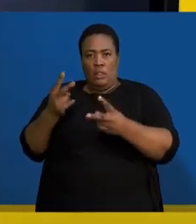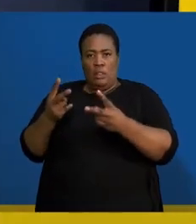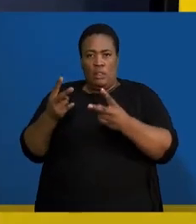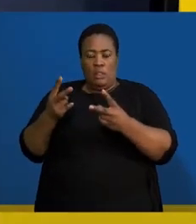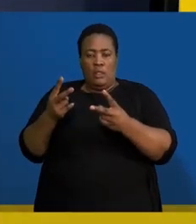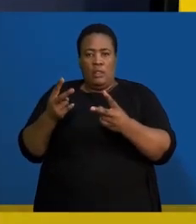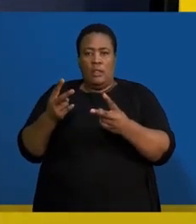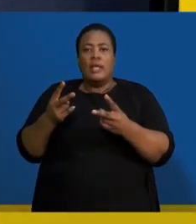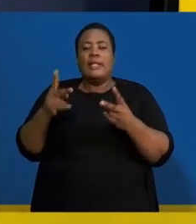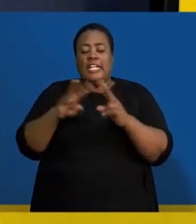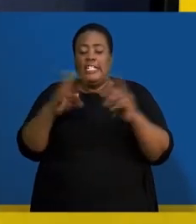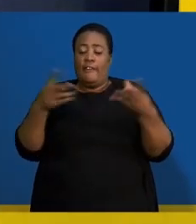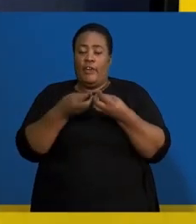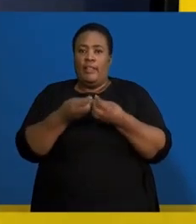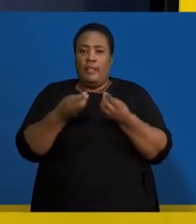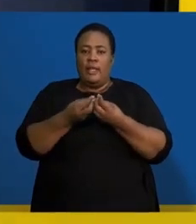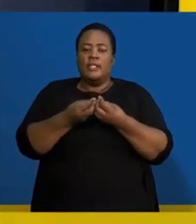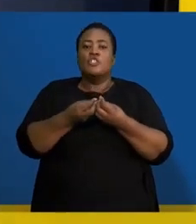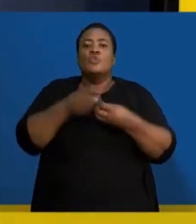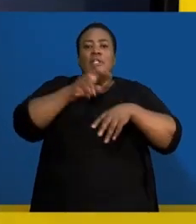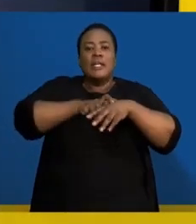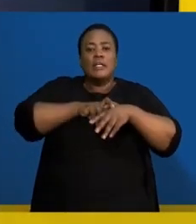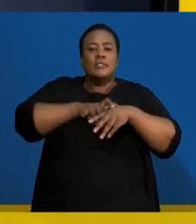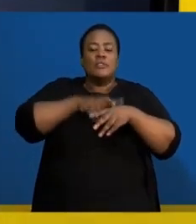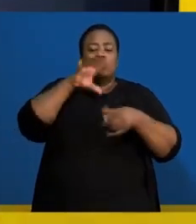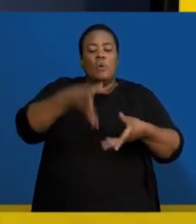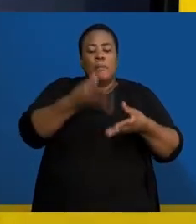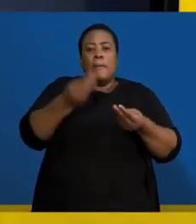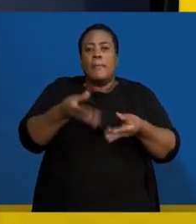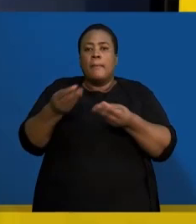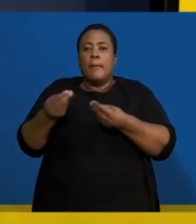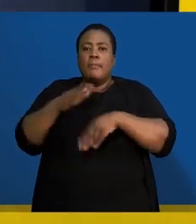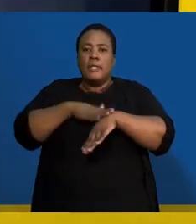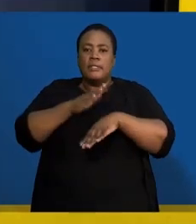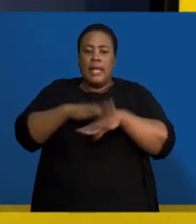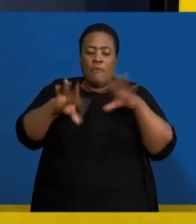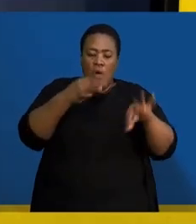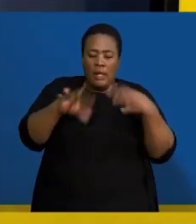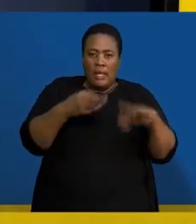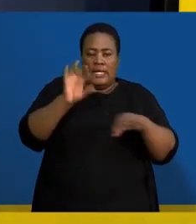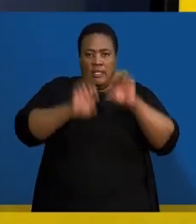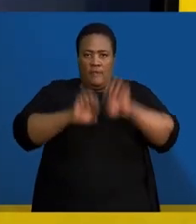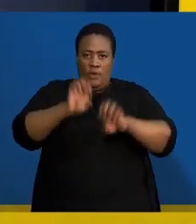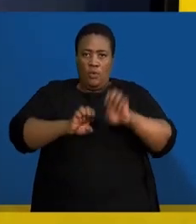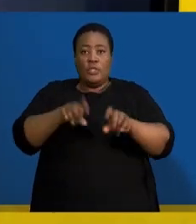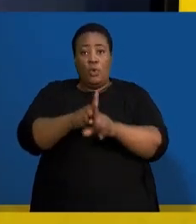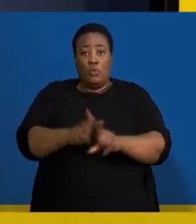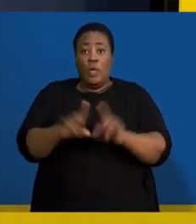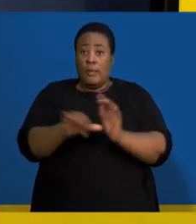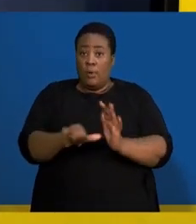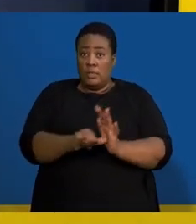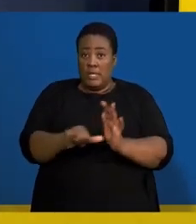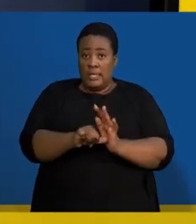when you are analyzing and evaluating them. That is very important. Also, it's very important to note that there